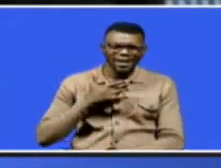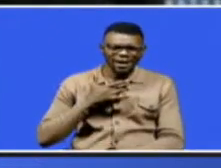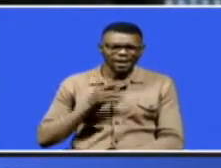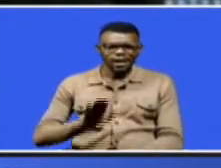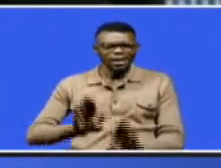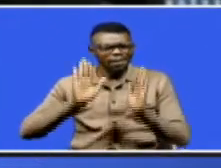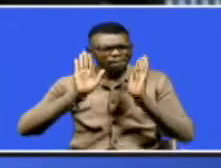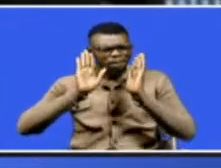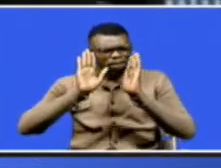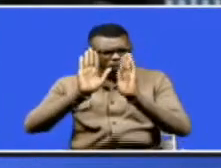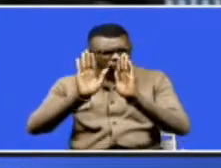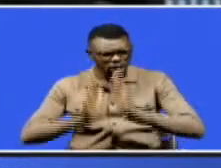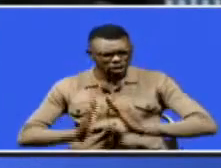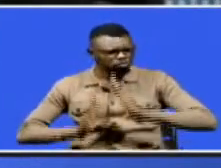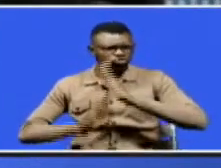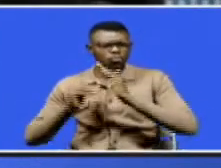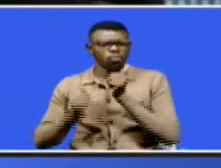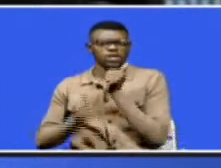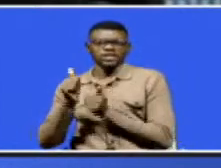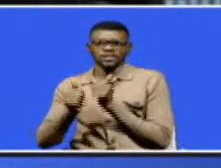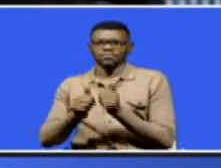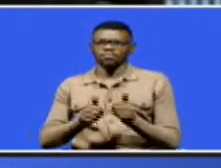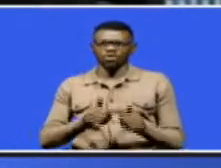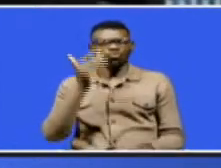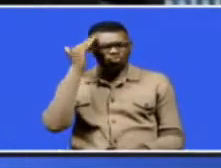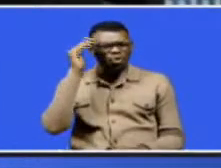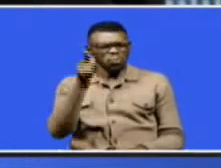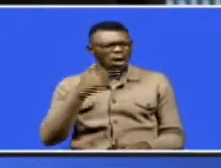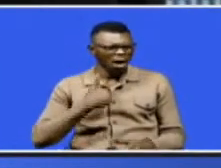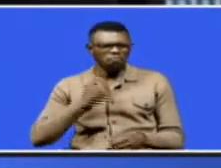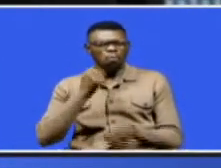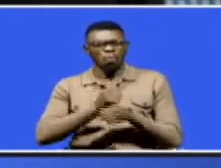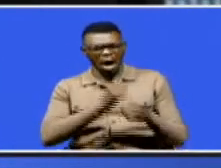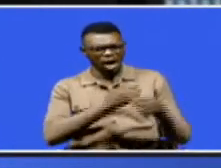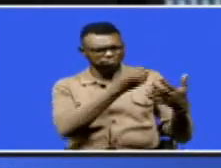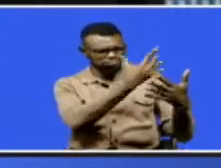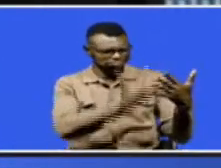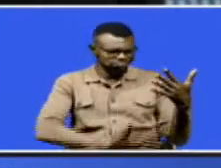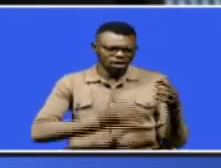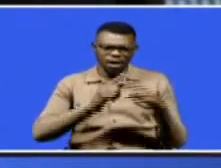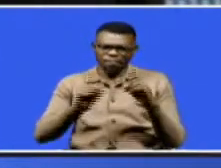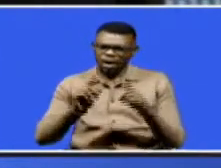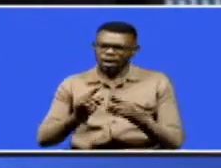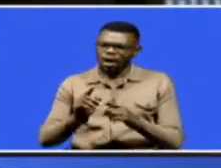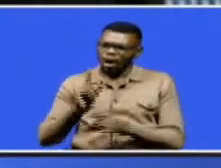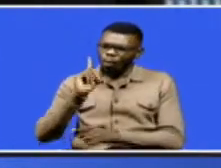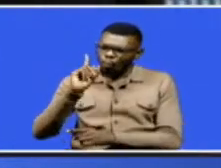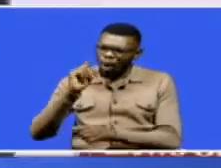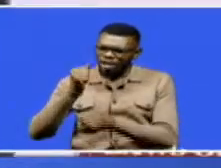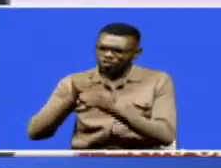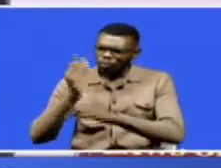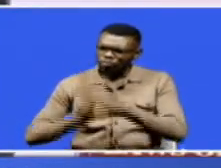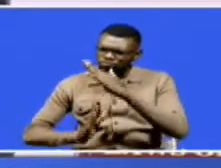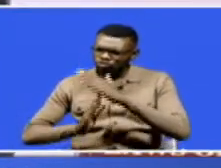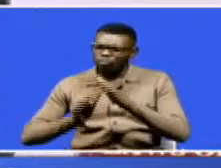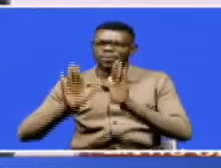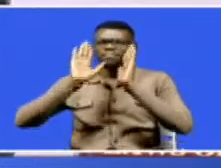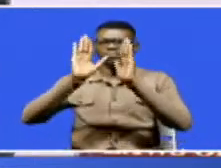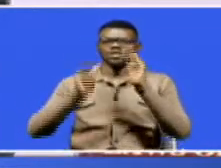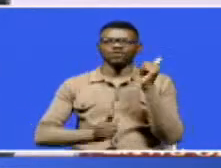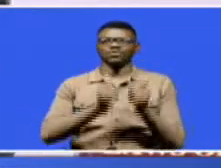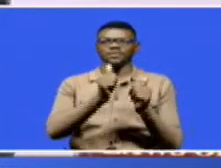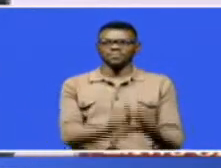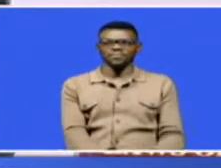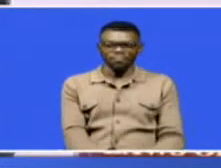important of the many hats my lord would wear as my lord Chief Justice? The first